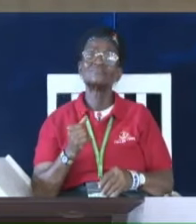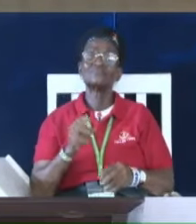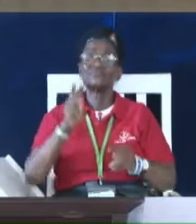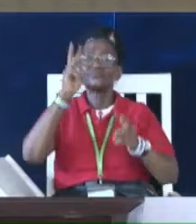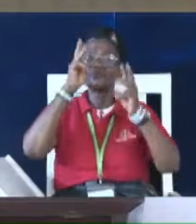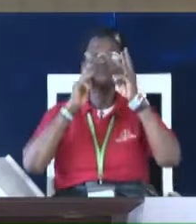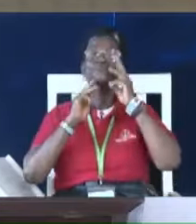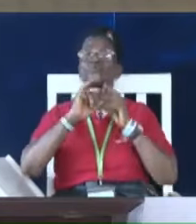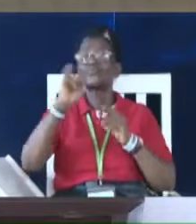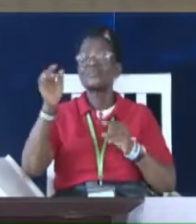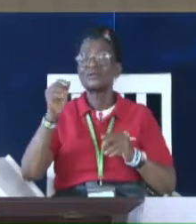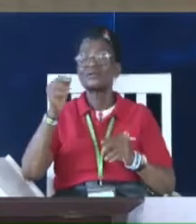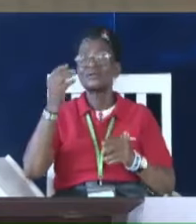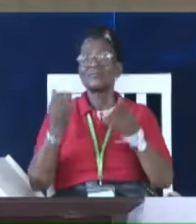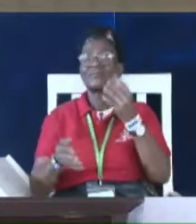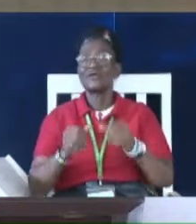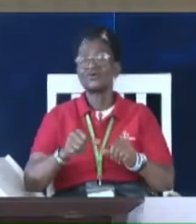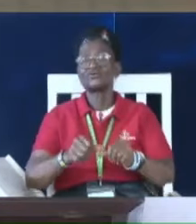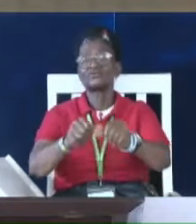Weeping may endure for a night.